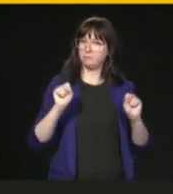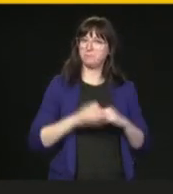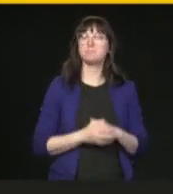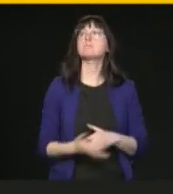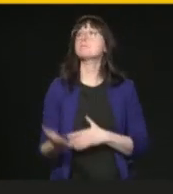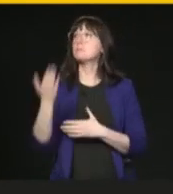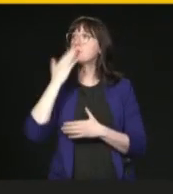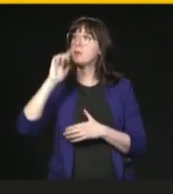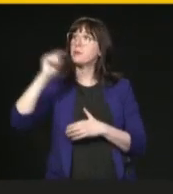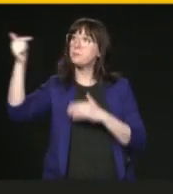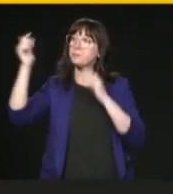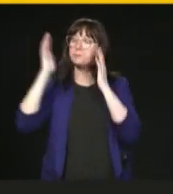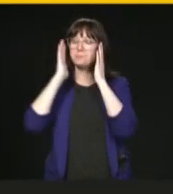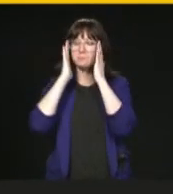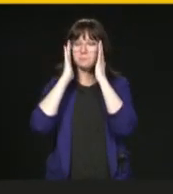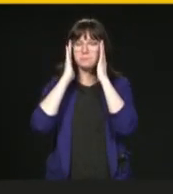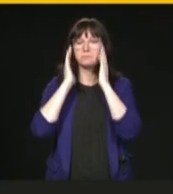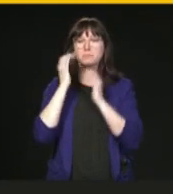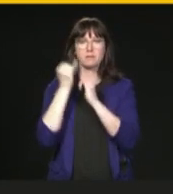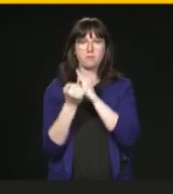Merci beaucoup. Dernière question au téléphone.